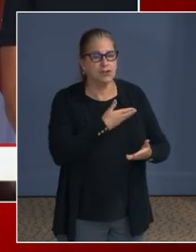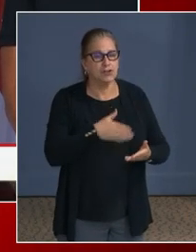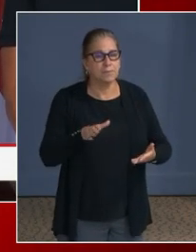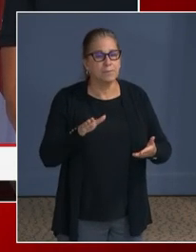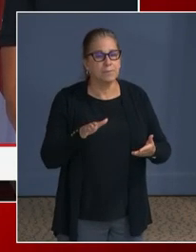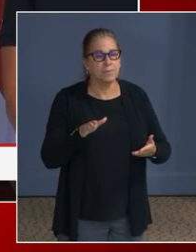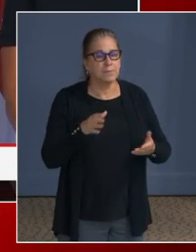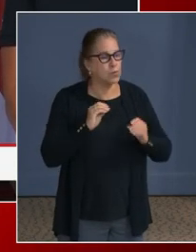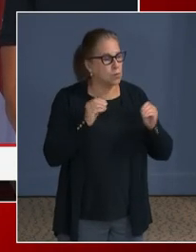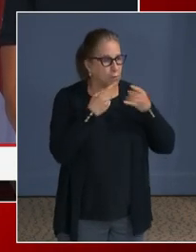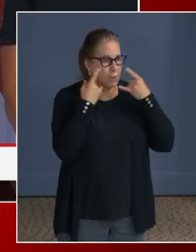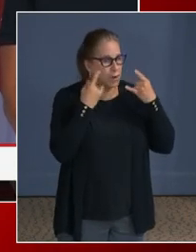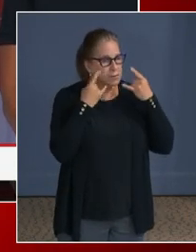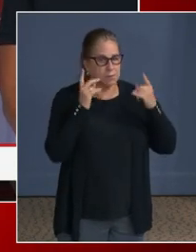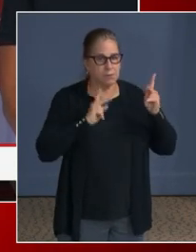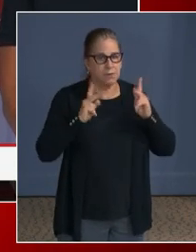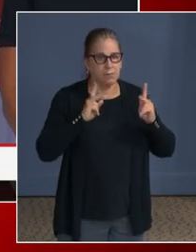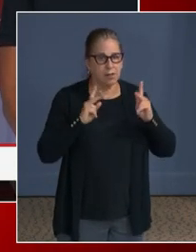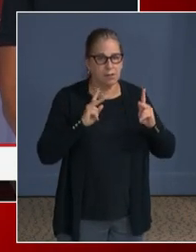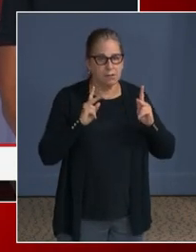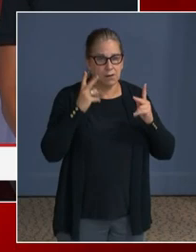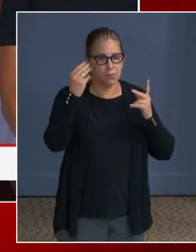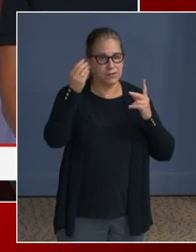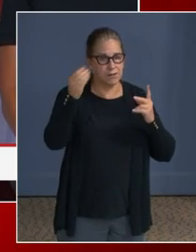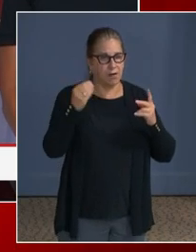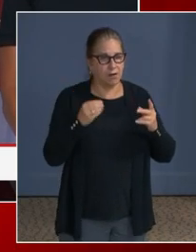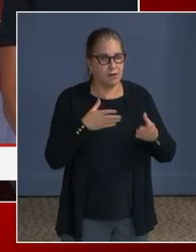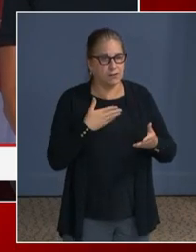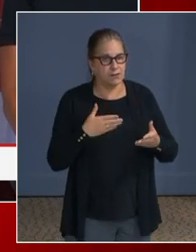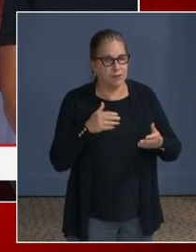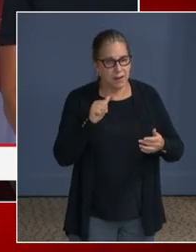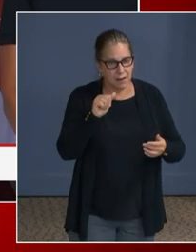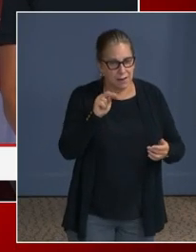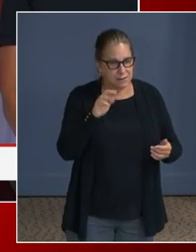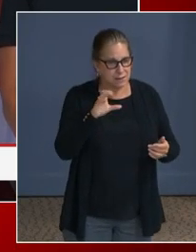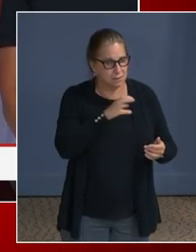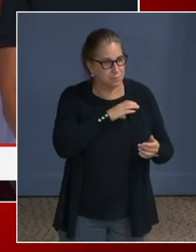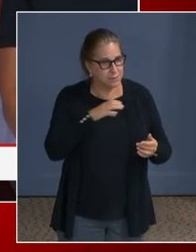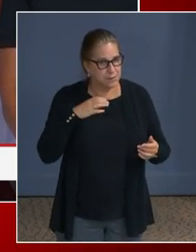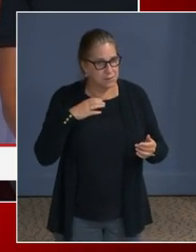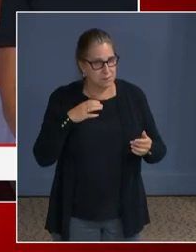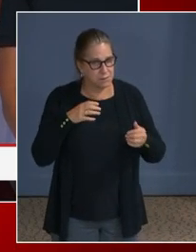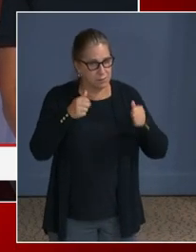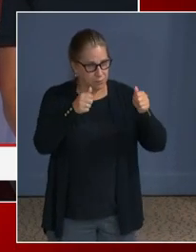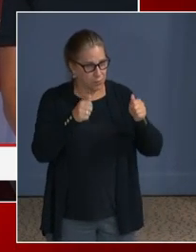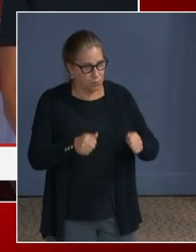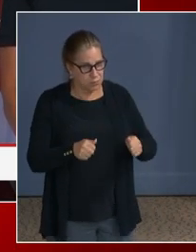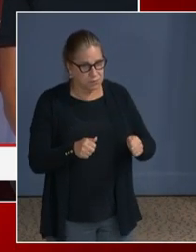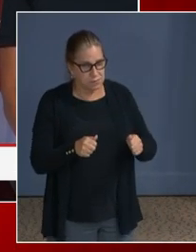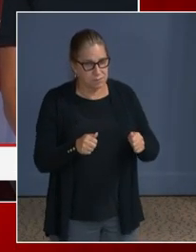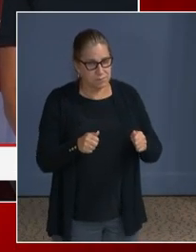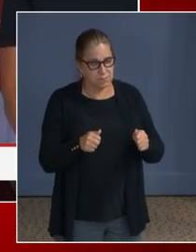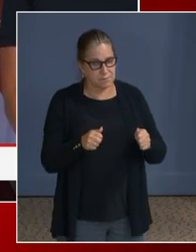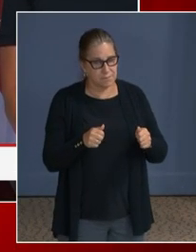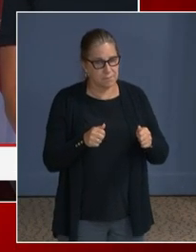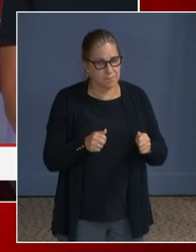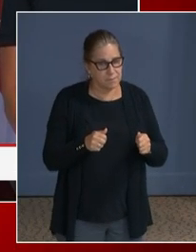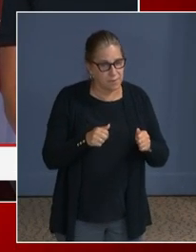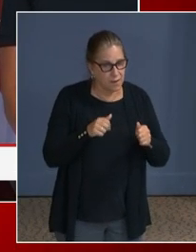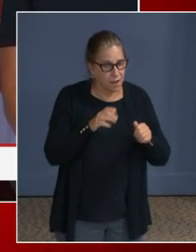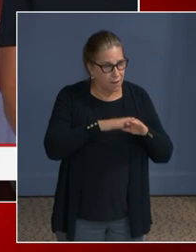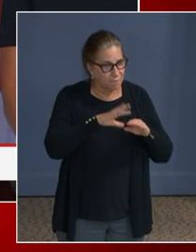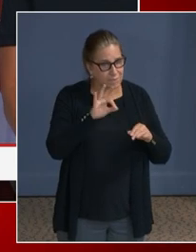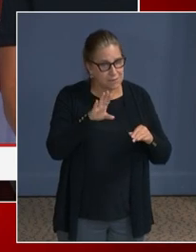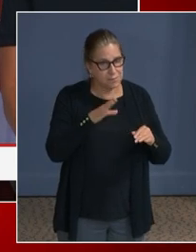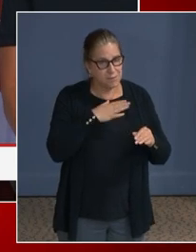the mask order? There were clearly, the ANC commissioner, I think, put this out on his social media. There were clearly, I think, hundreds of